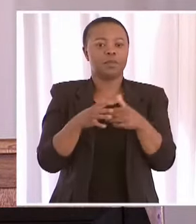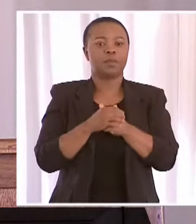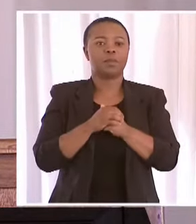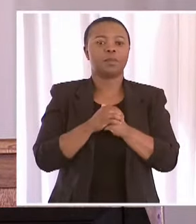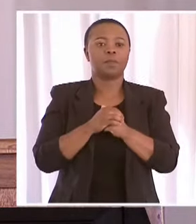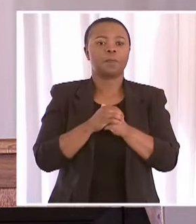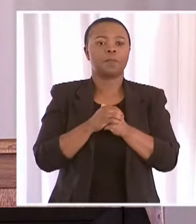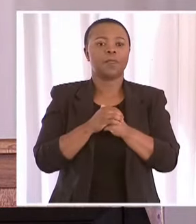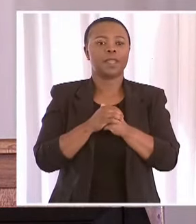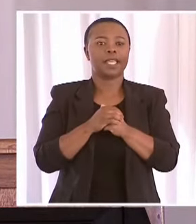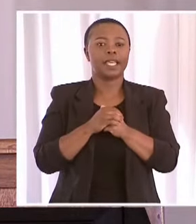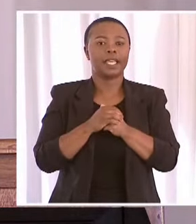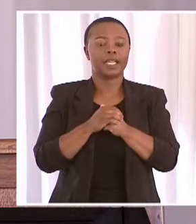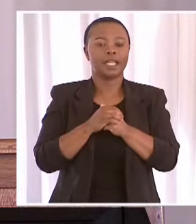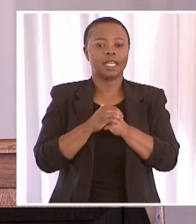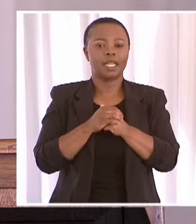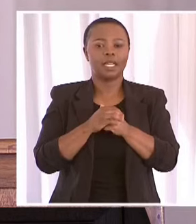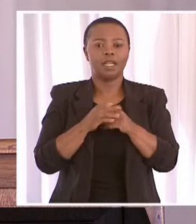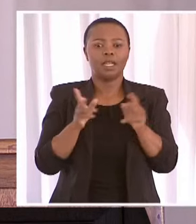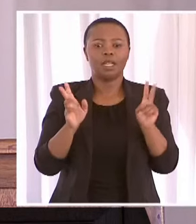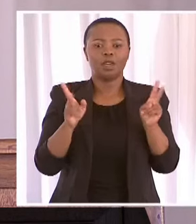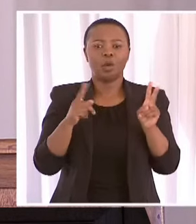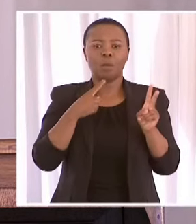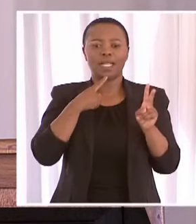what he normally called a pram,